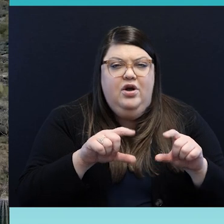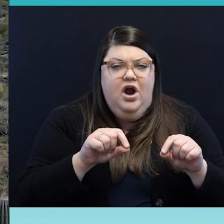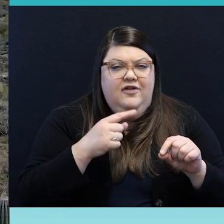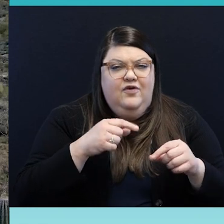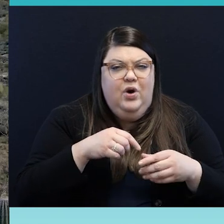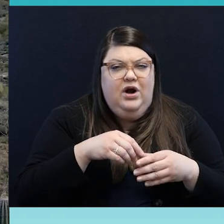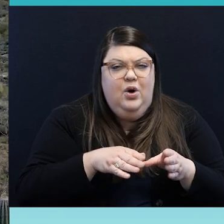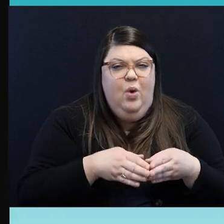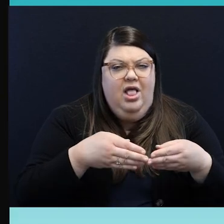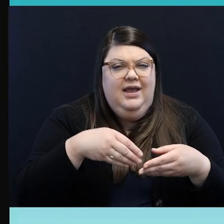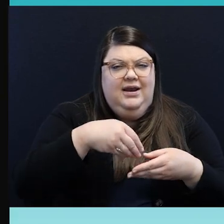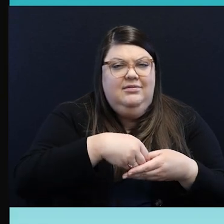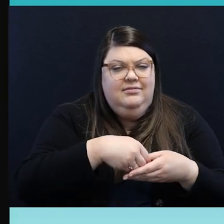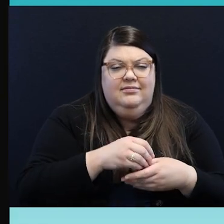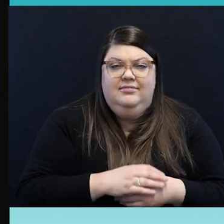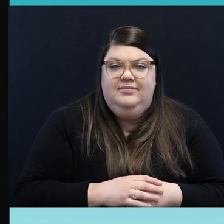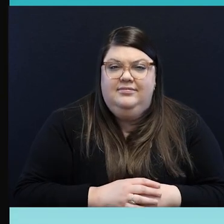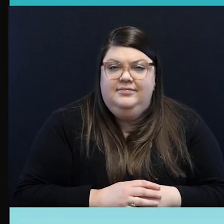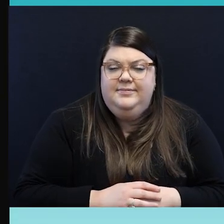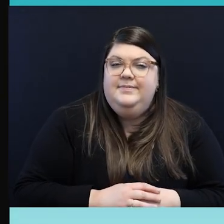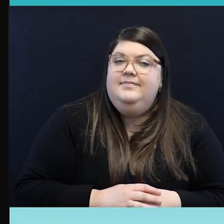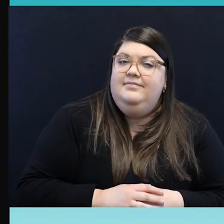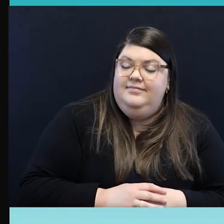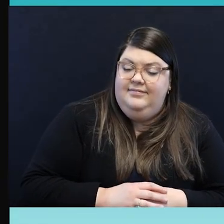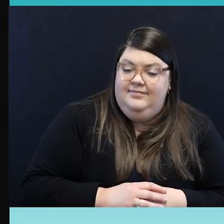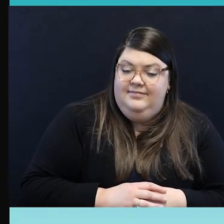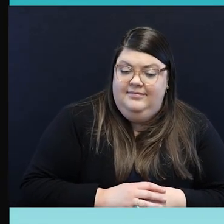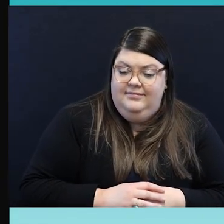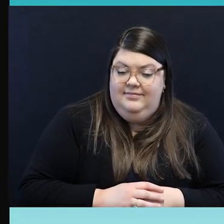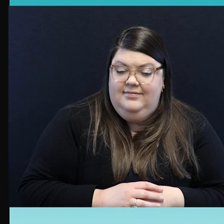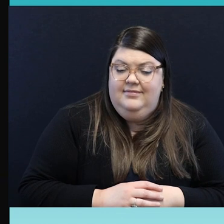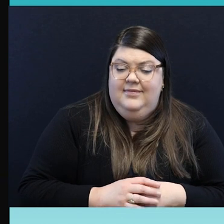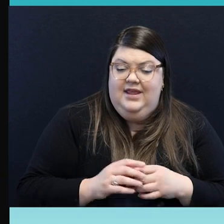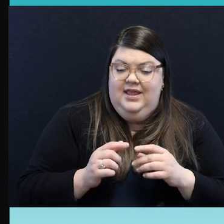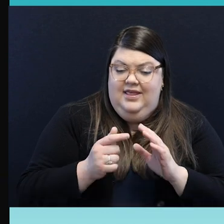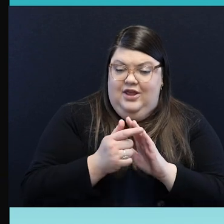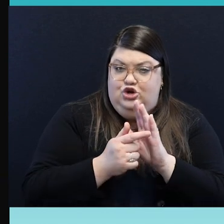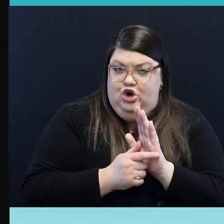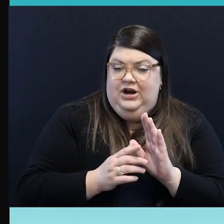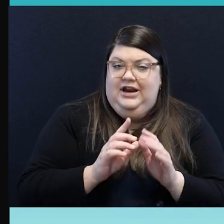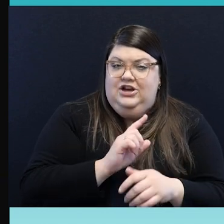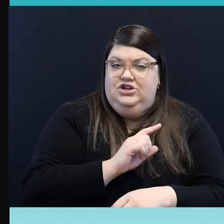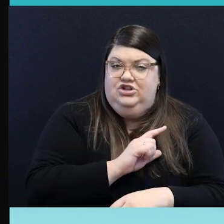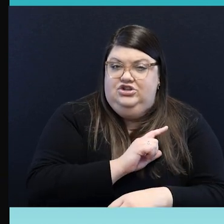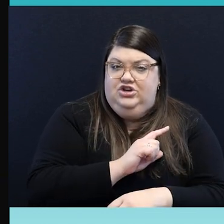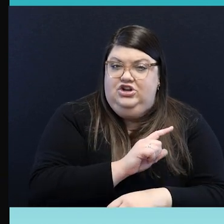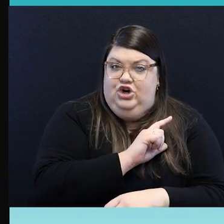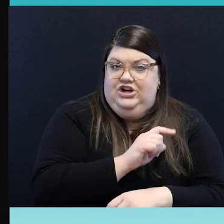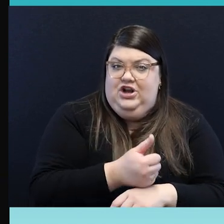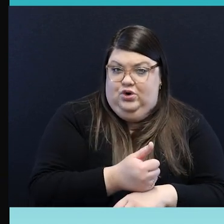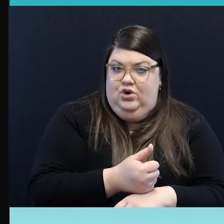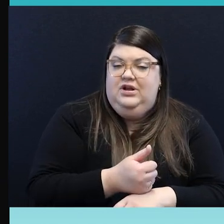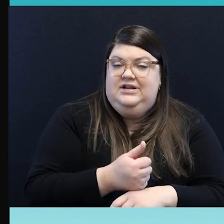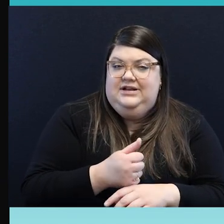provider? So the Attorney General site has